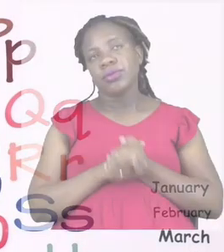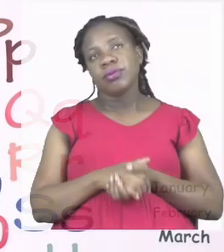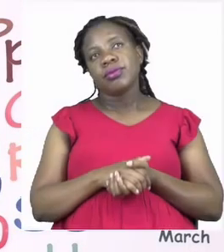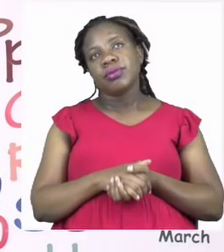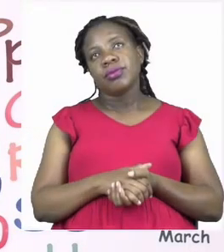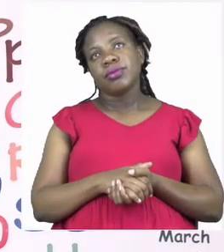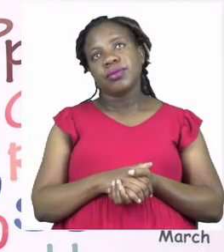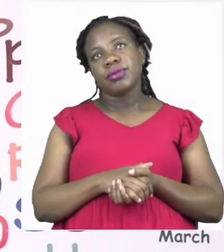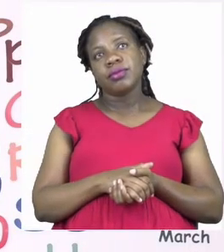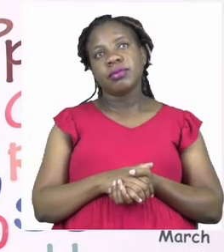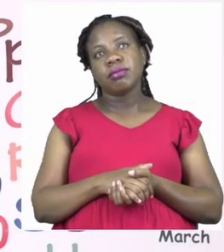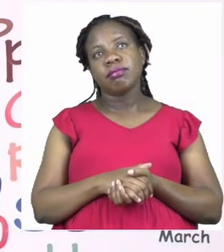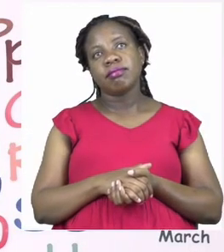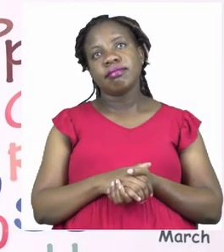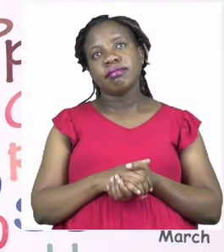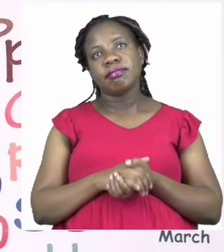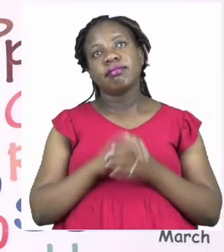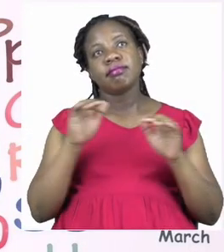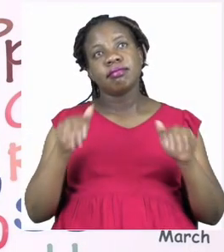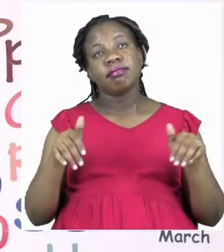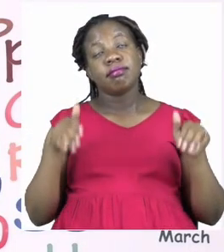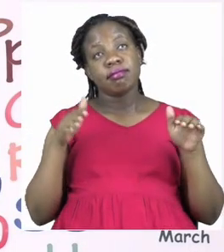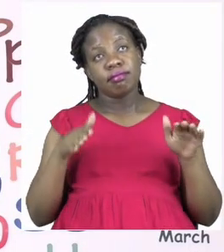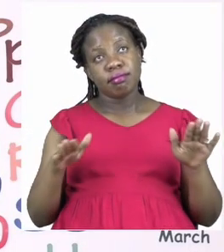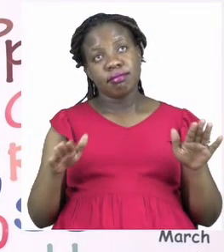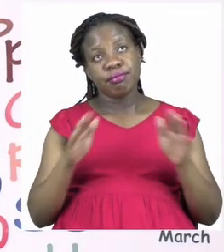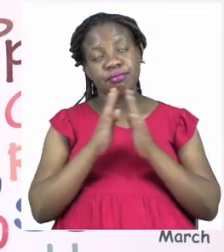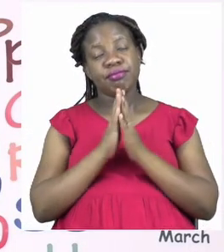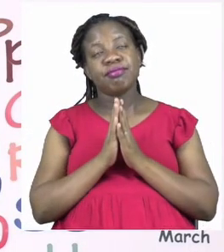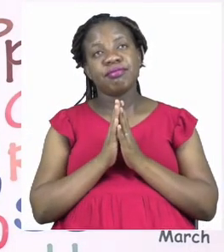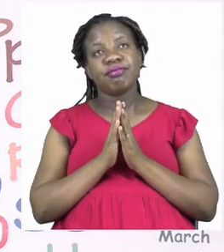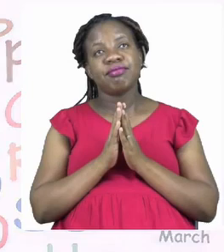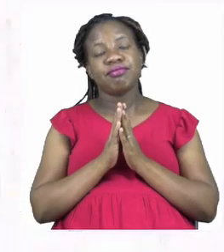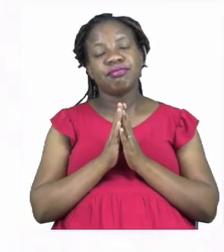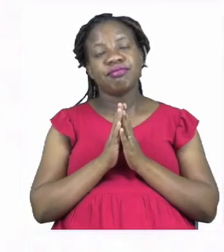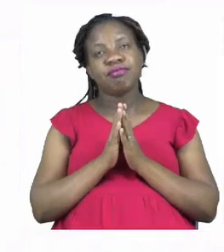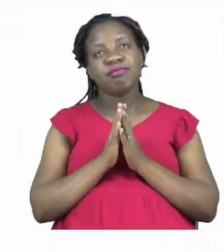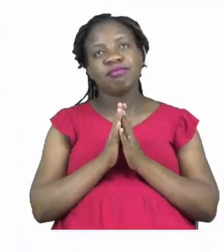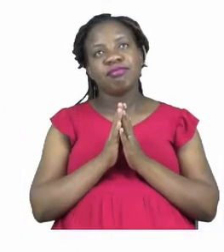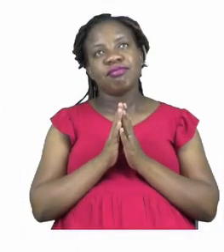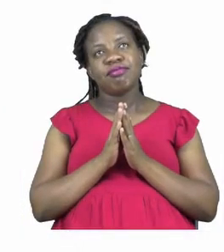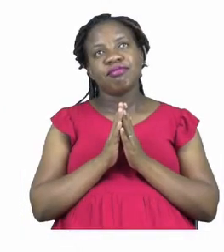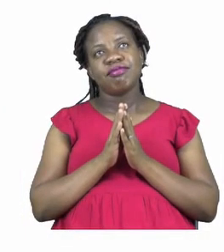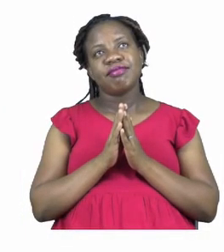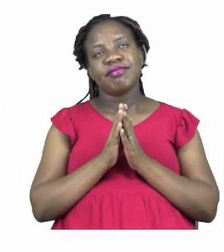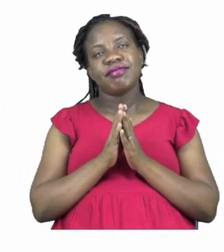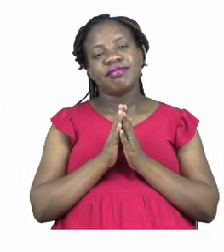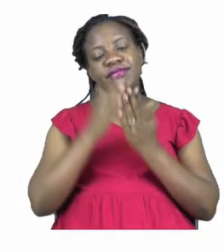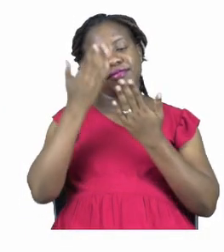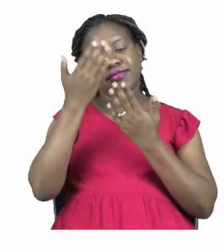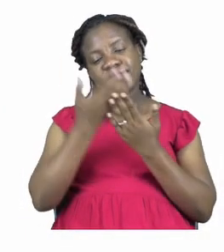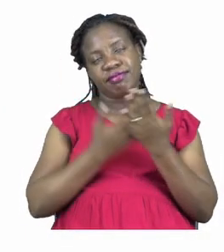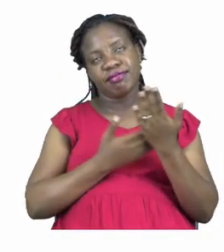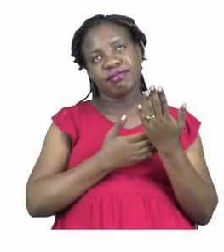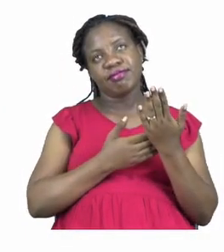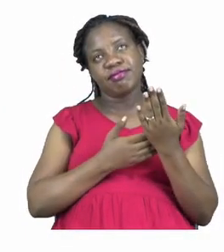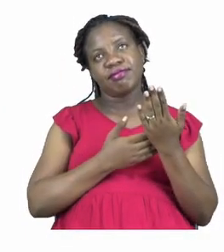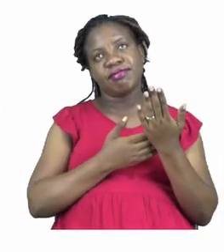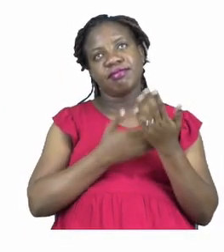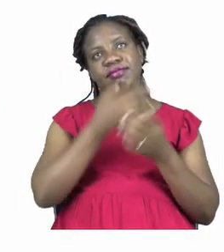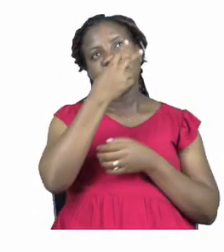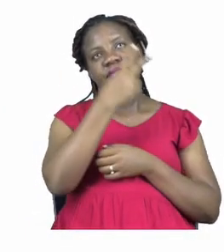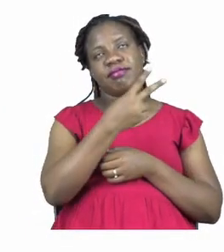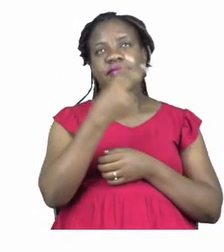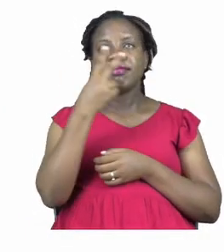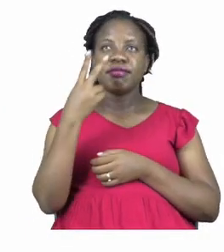Now for our lesson, boys and girls, let's turn to the next page, page 22. On page 22, we are